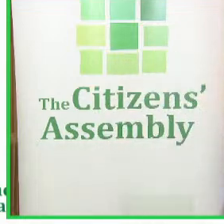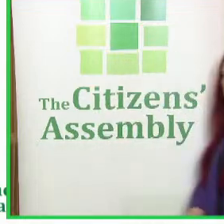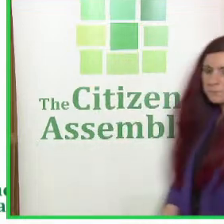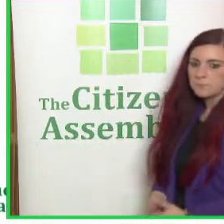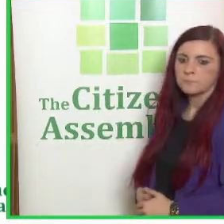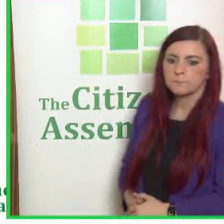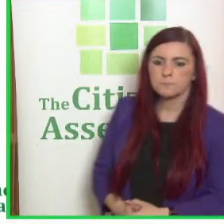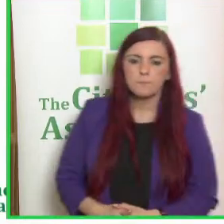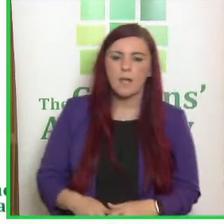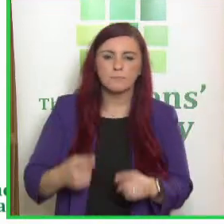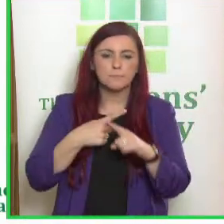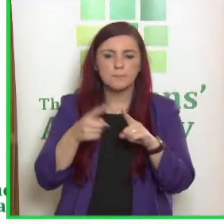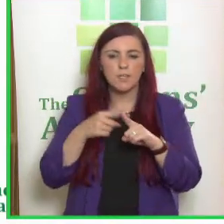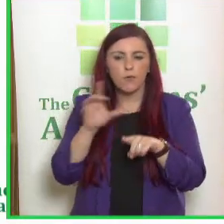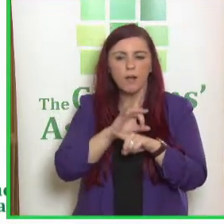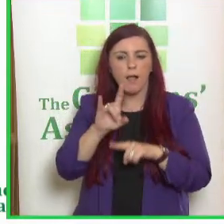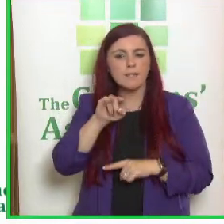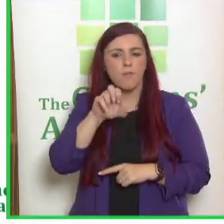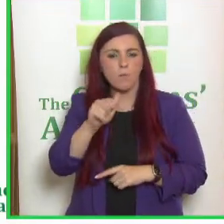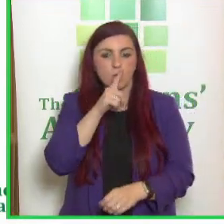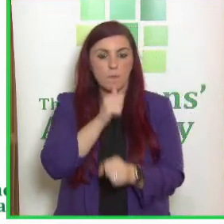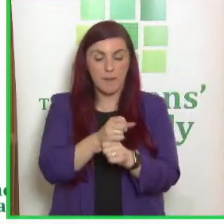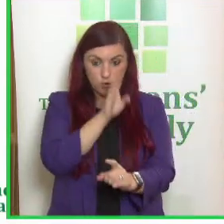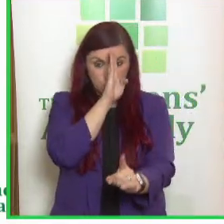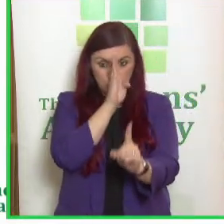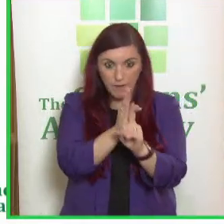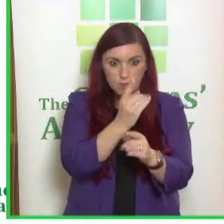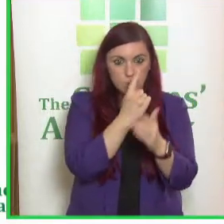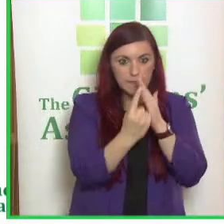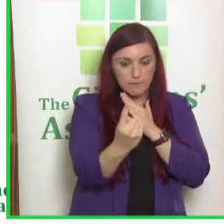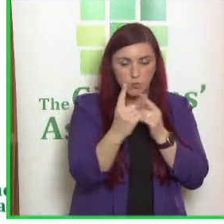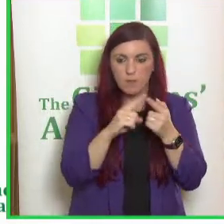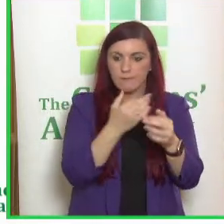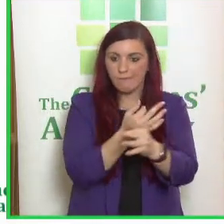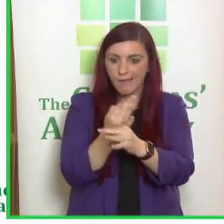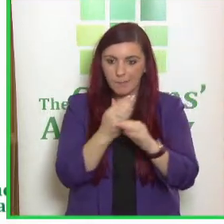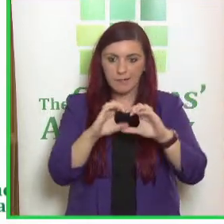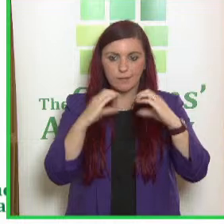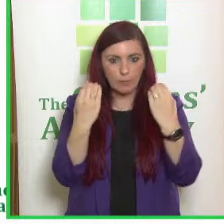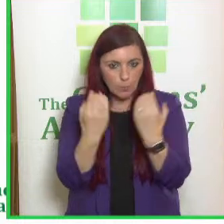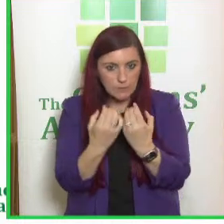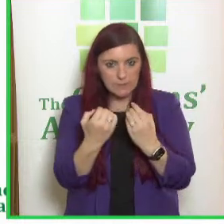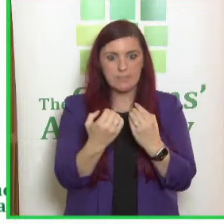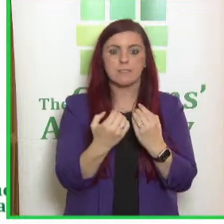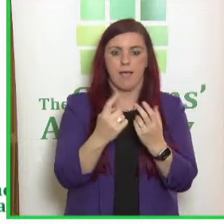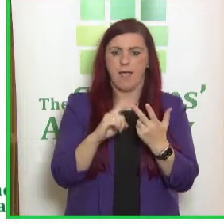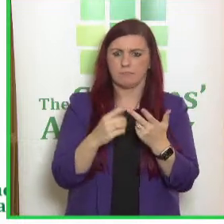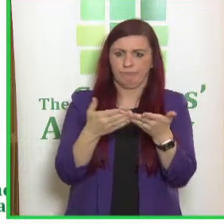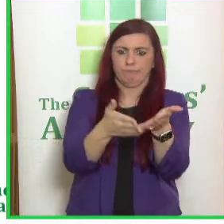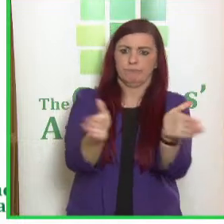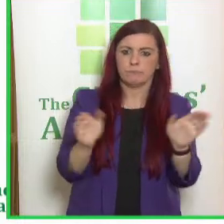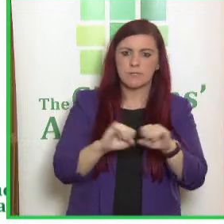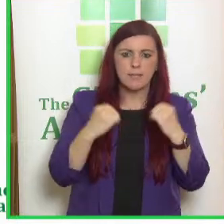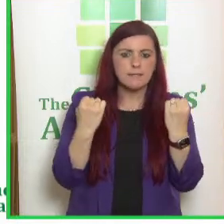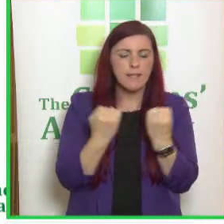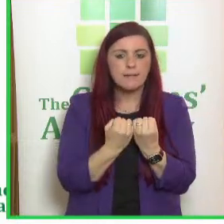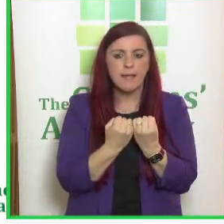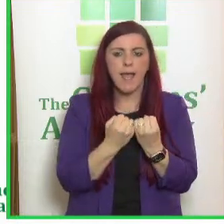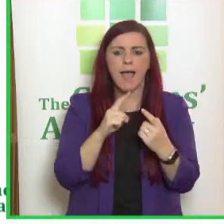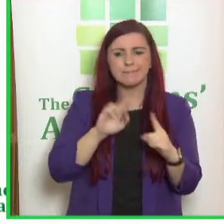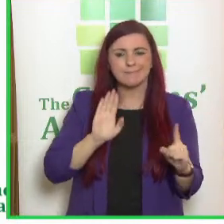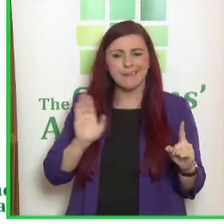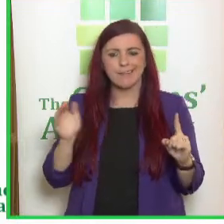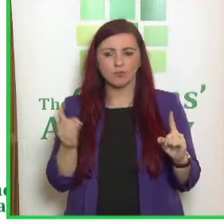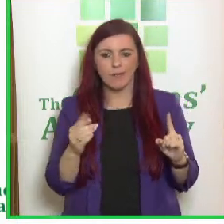harms are focused on: the direct harms that are caused to individuals, families, communities and wider society, but also the indirect harms,